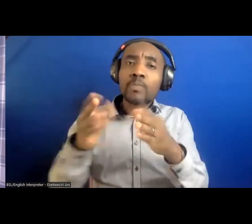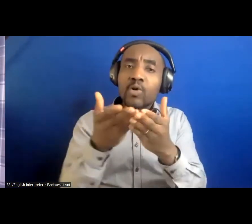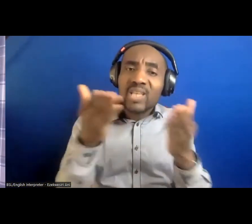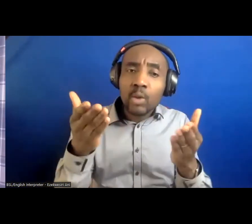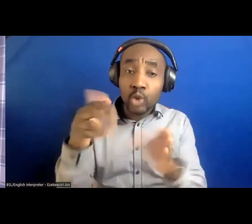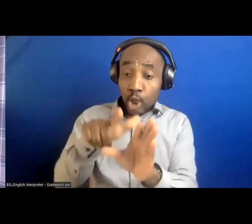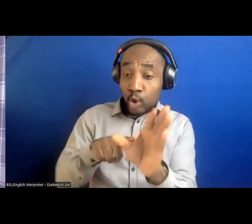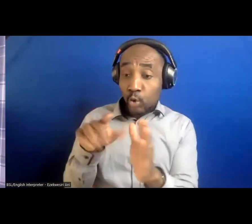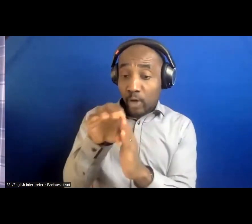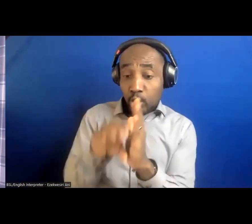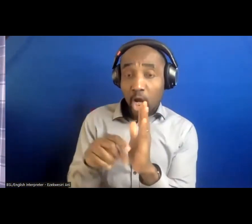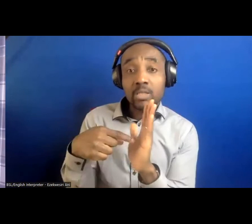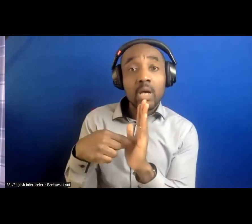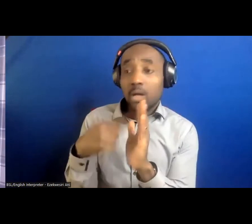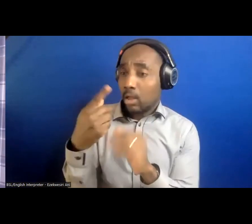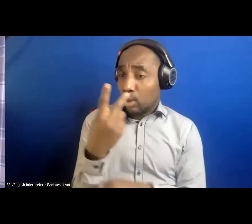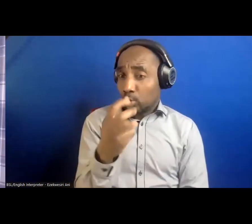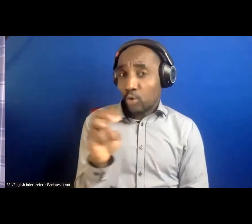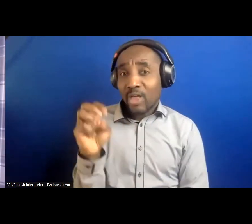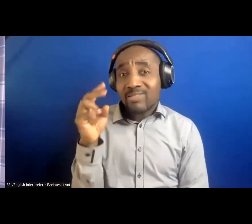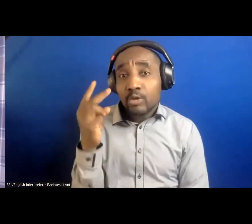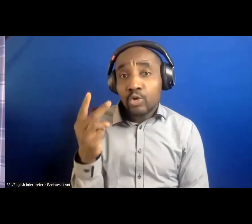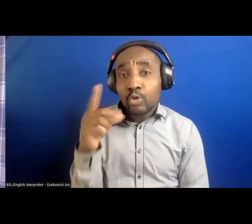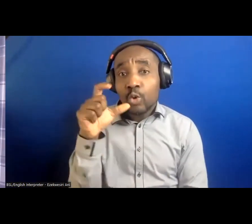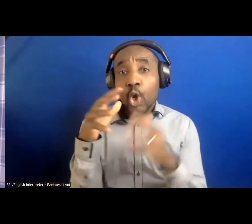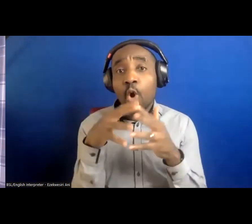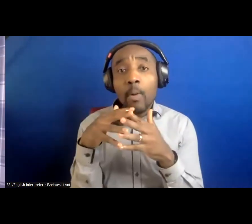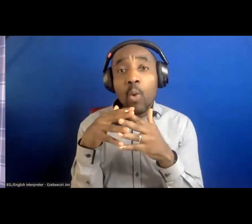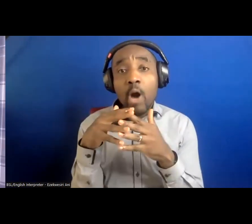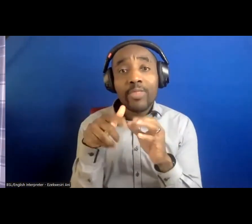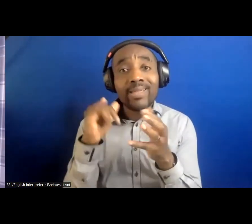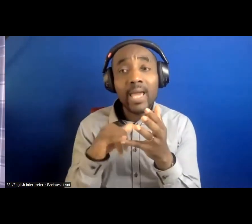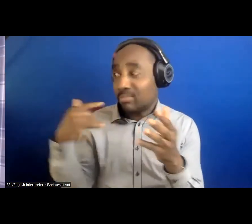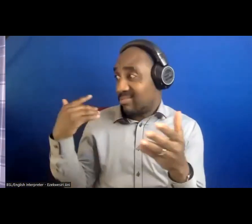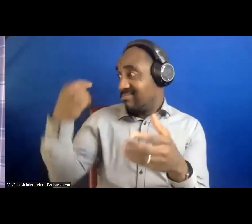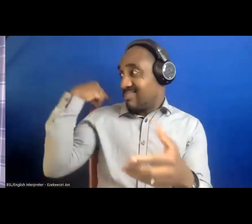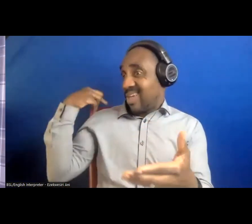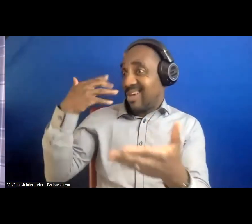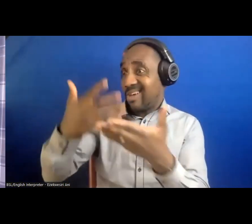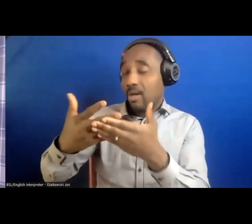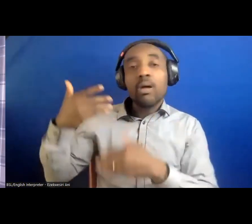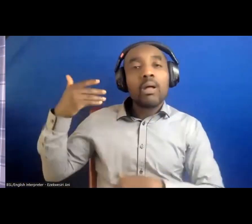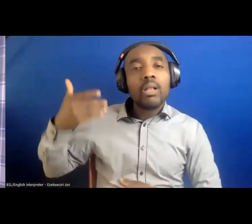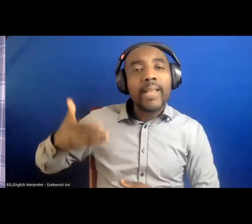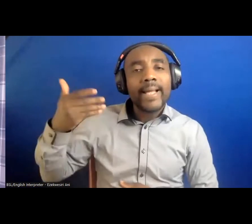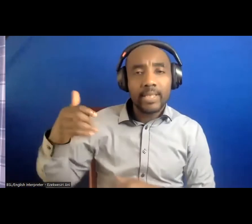has been there since the 2002 Commonwealth Games. So legacy is what we leave behind. It's the benefit of hope and opportunity that we must